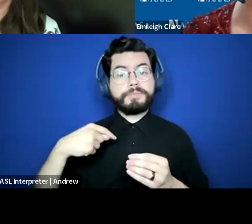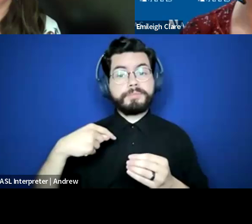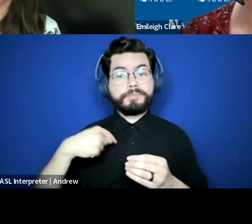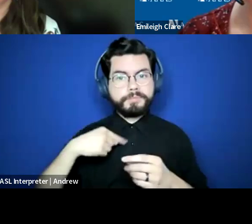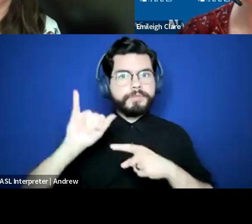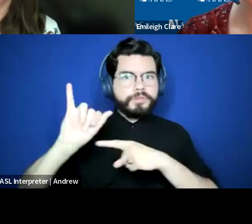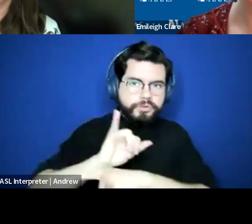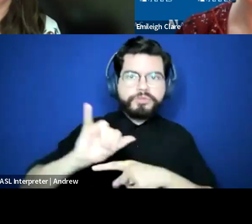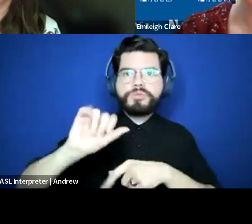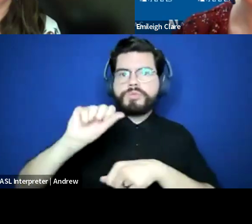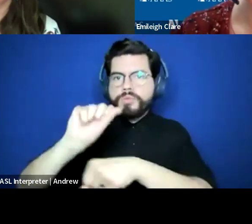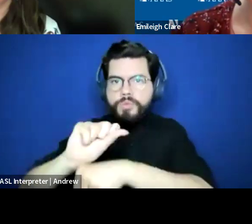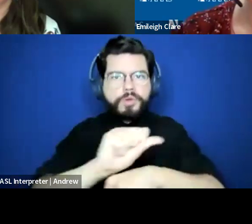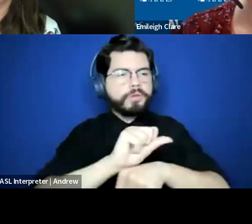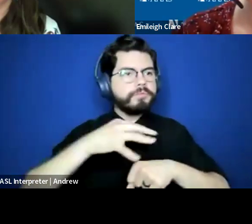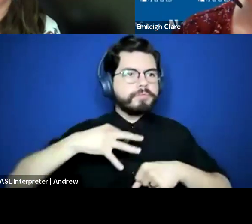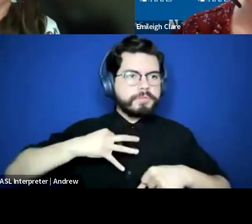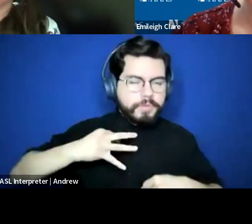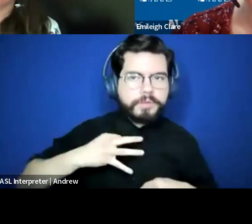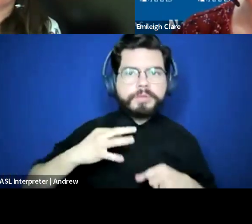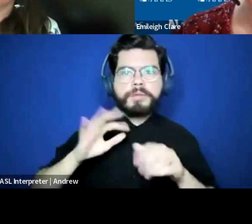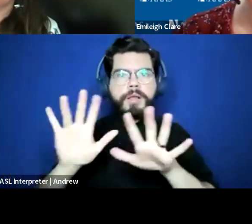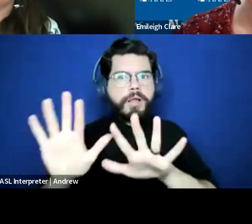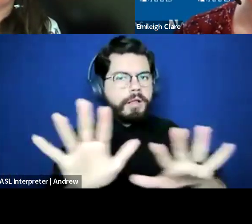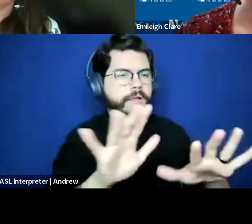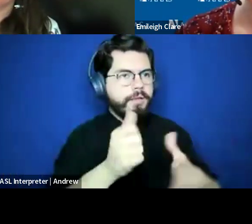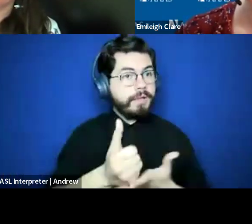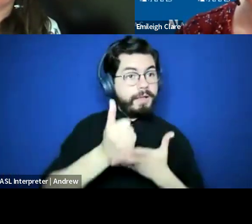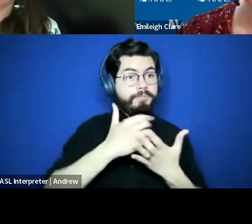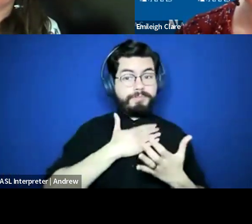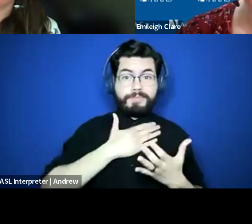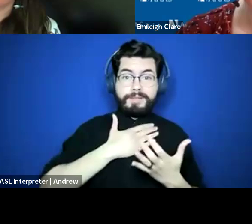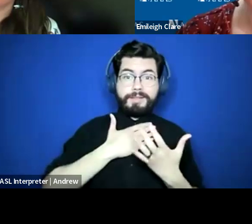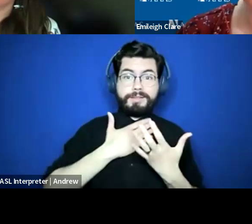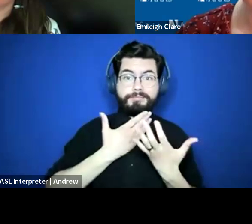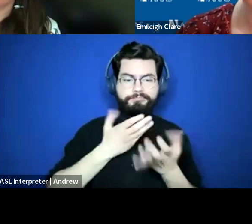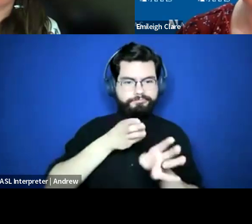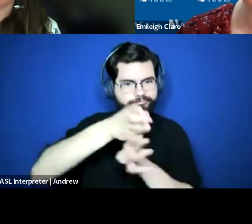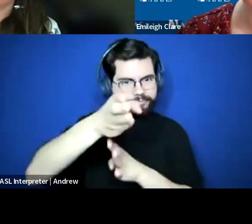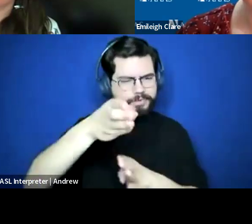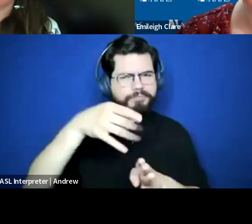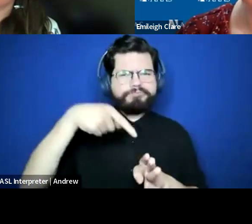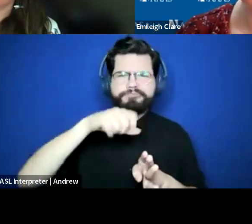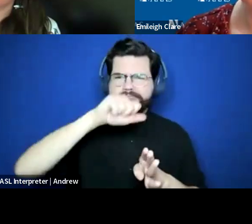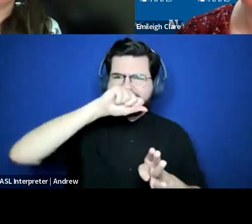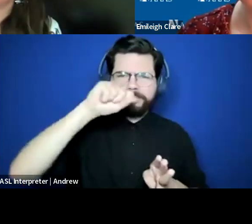and volunteering at to find what I loved. And it ended up being, I think I was